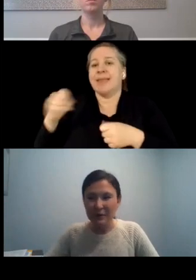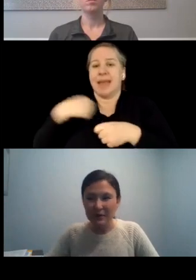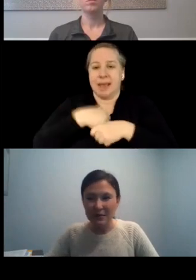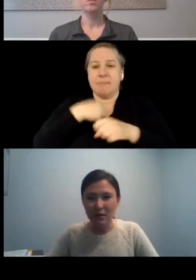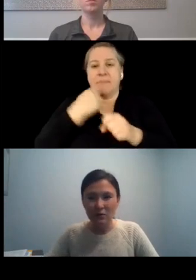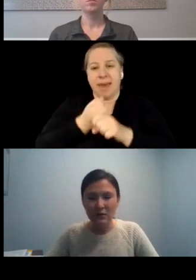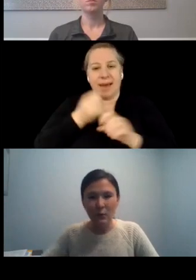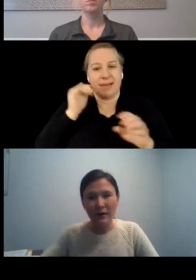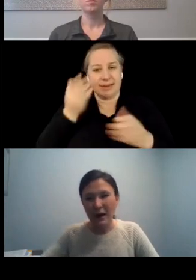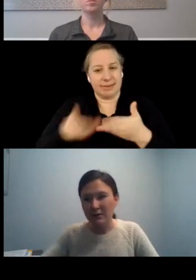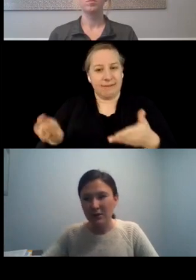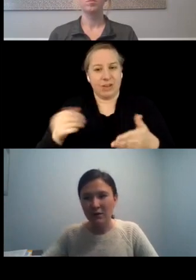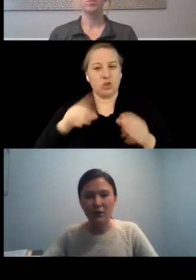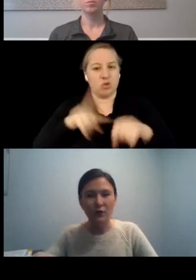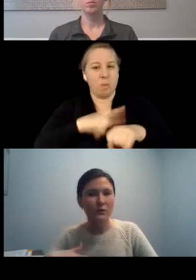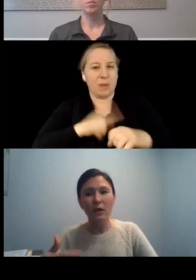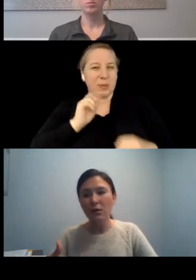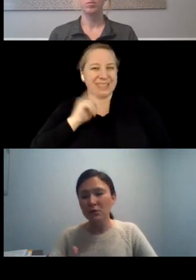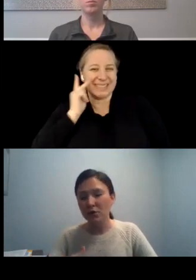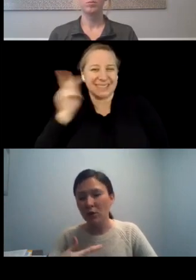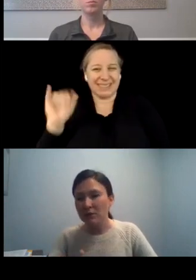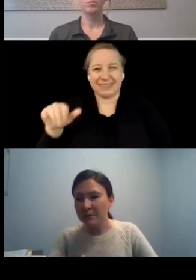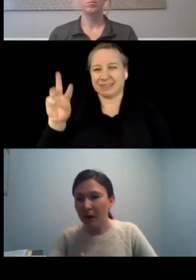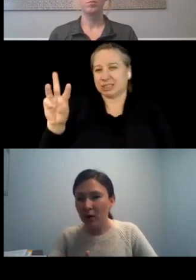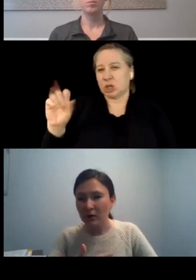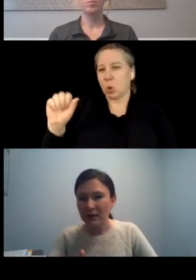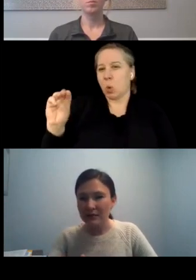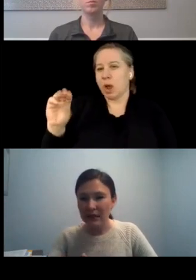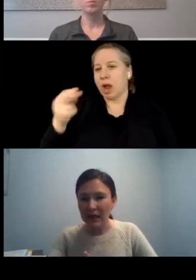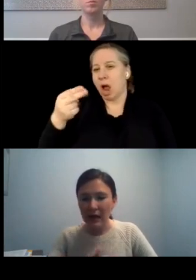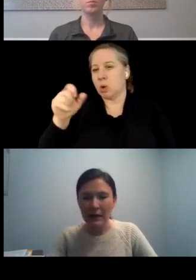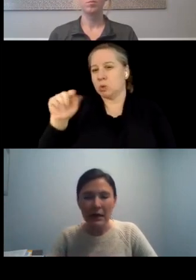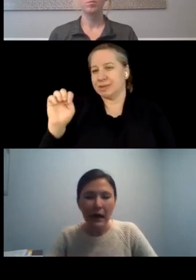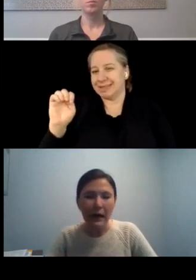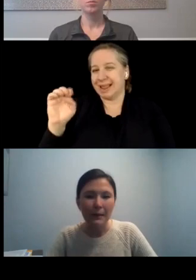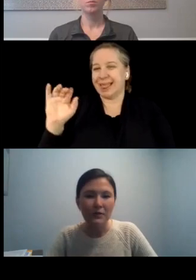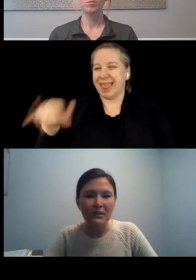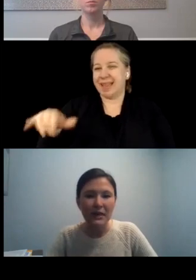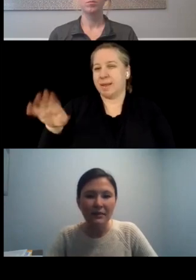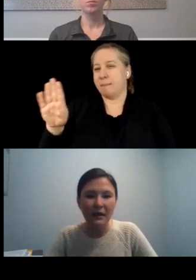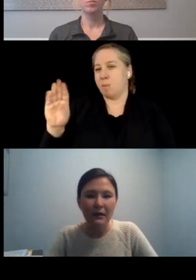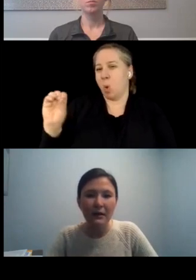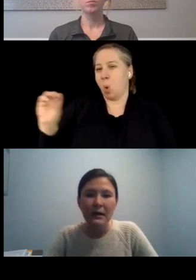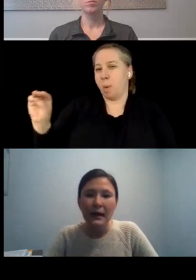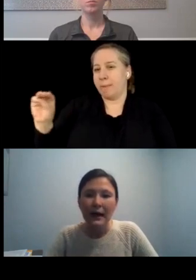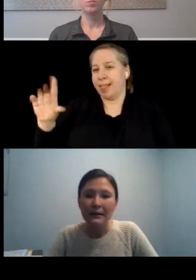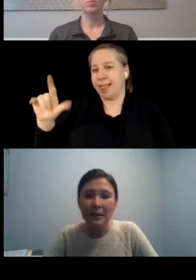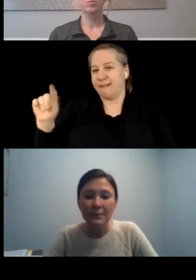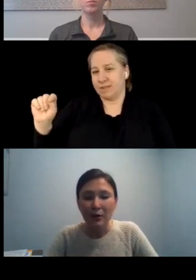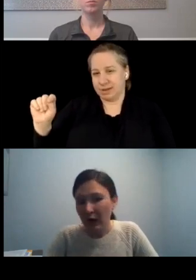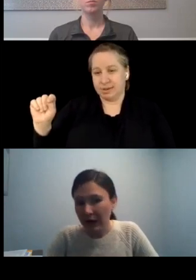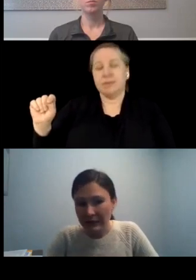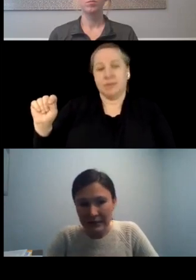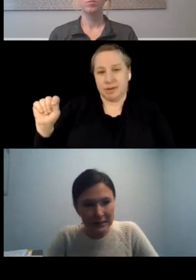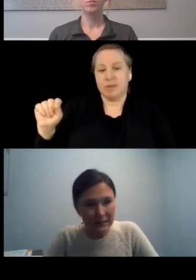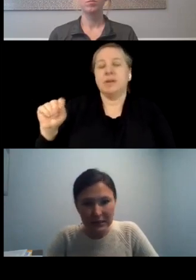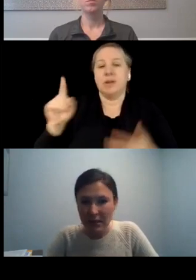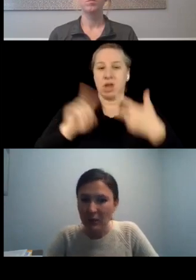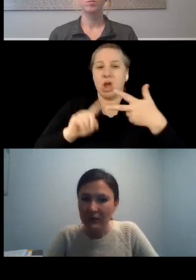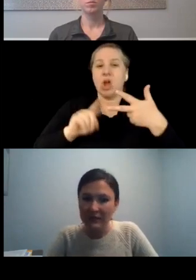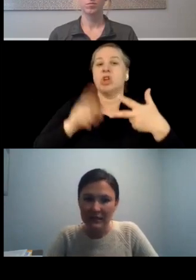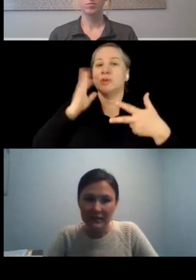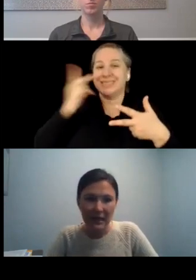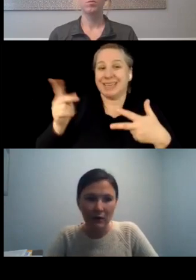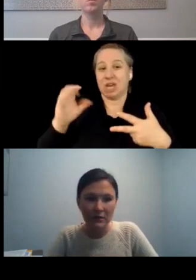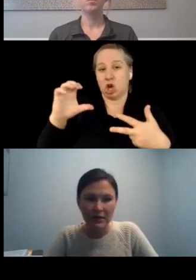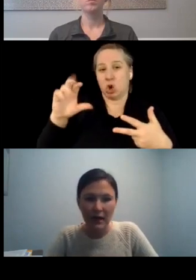You'll typically see those in a warehouse, or if you go into Lowe's or Home Depot or things like that, you'll see that there. Link about cranes, that's a